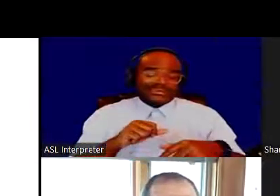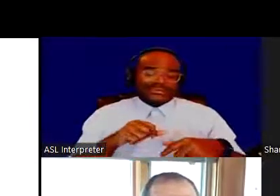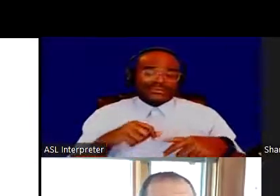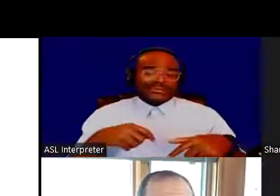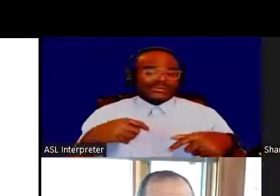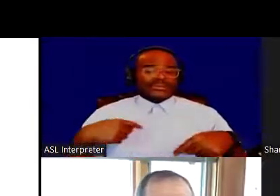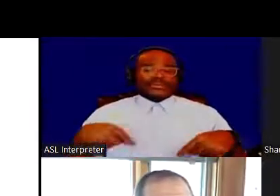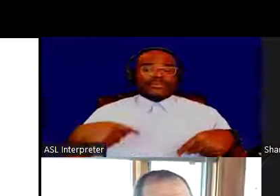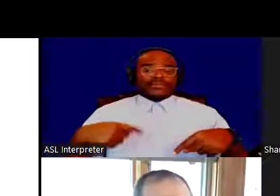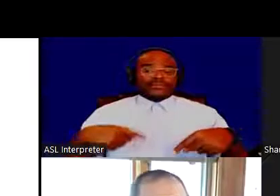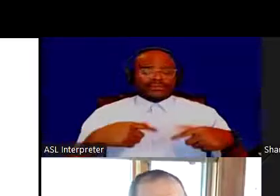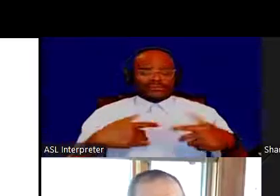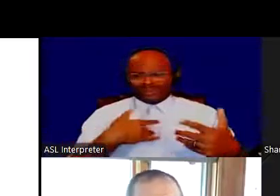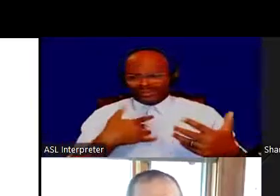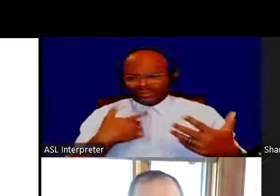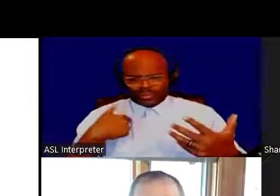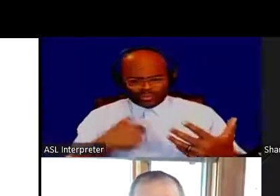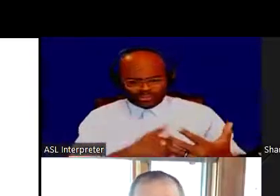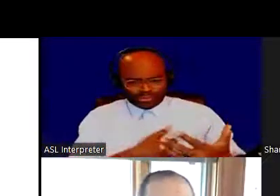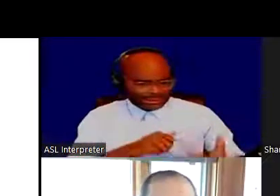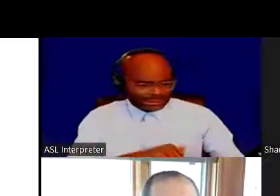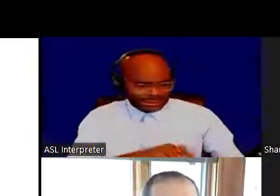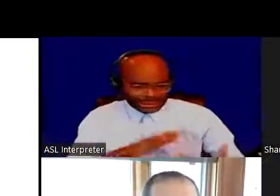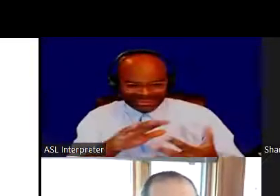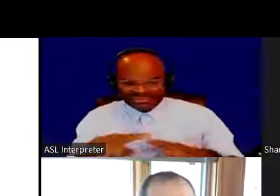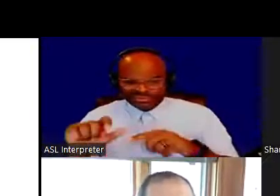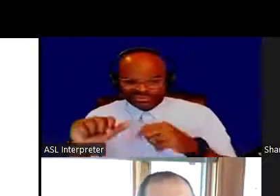we're all already dealing with a host of challenges, such as